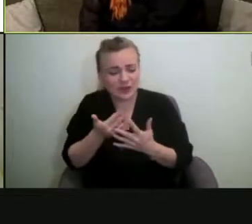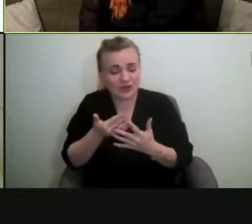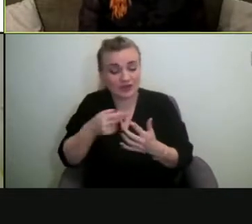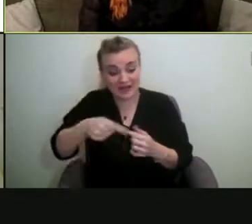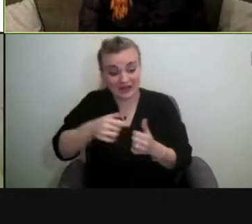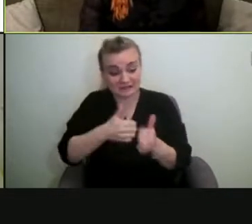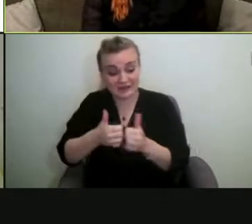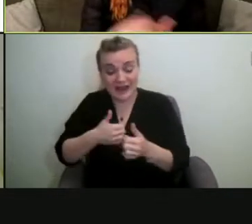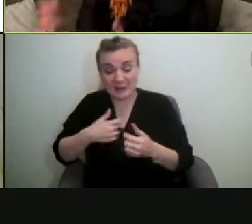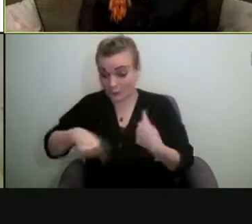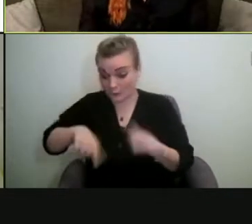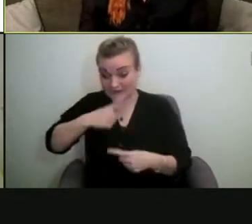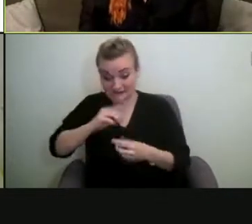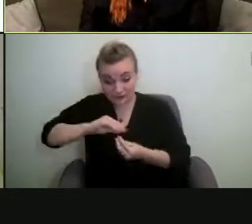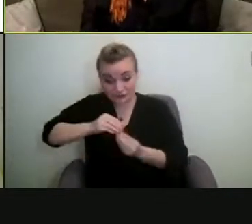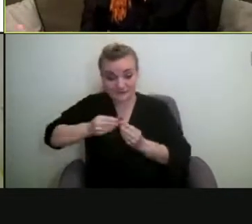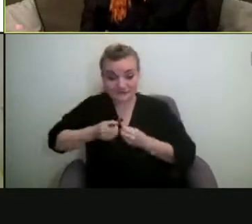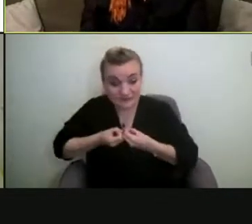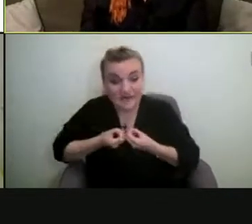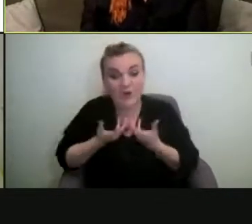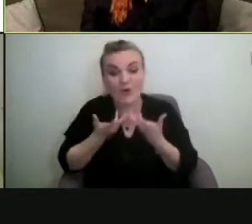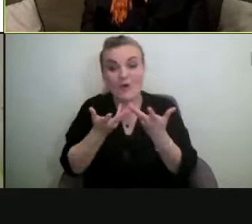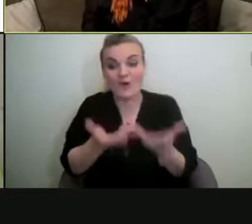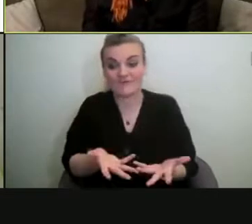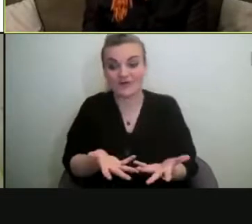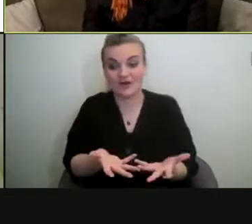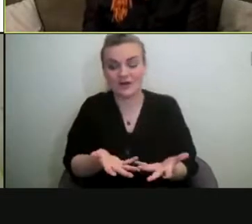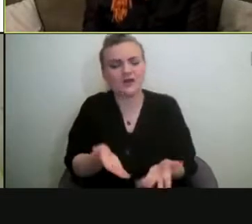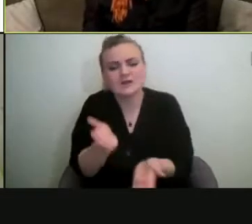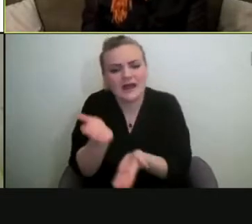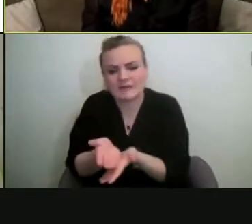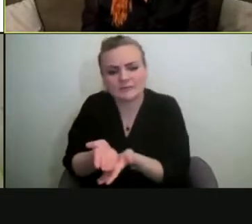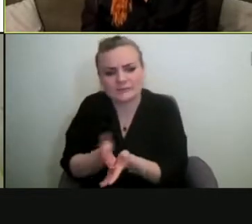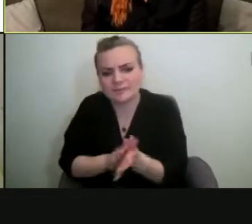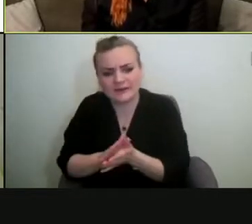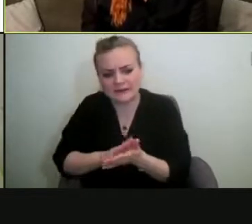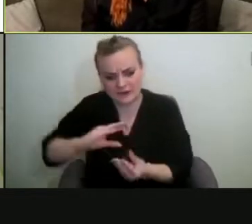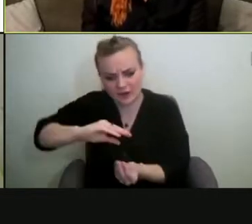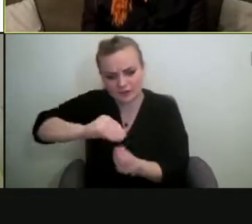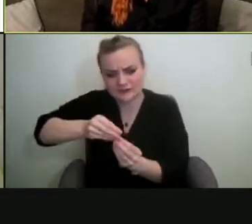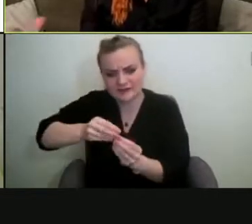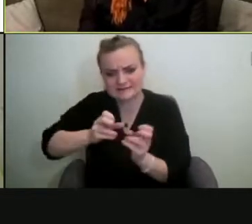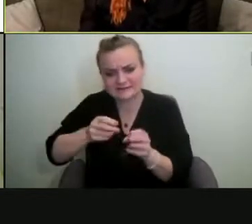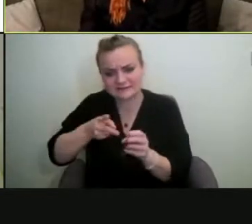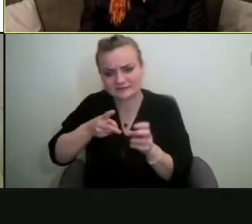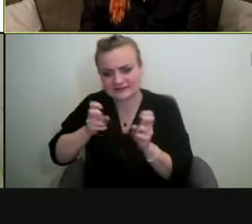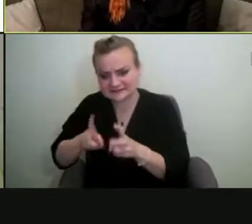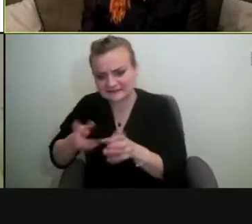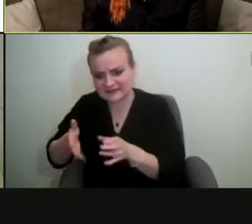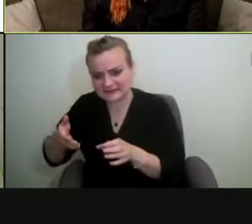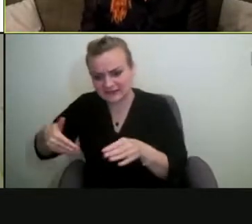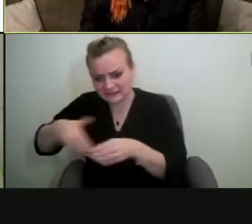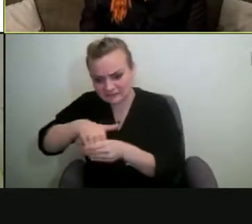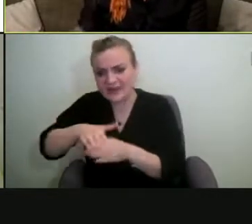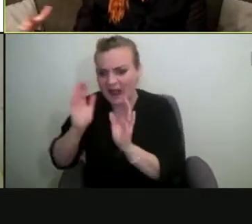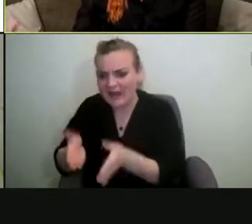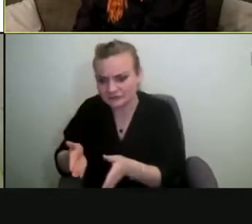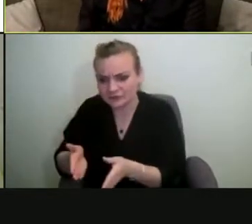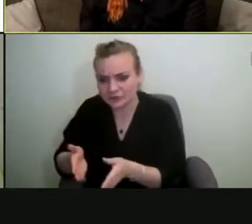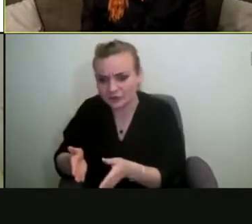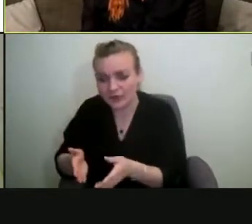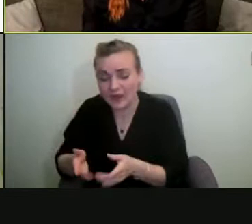sector. Doesn't mean that you have to go into a creative sector. And I think that's really important to stress. You know, there are